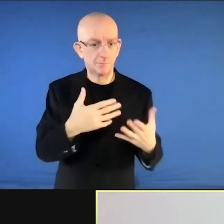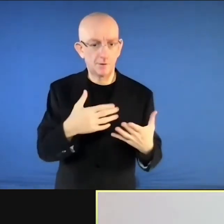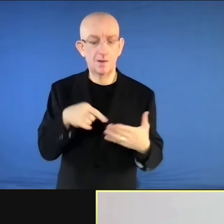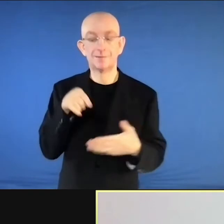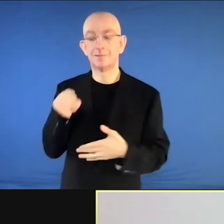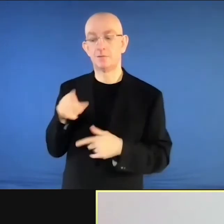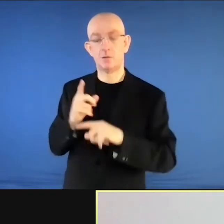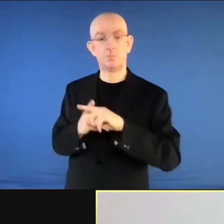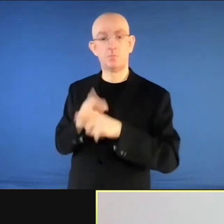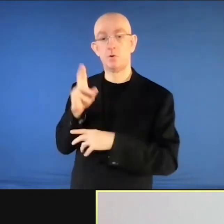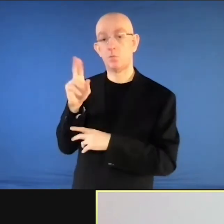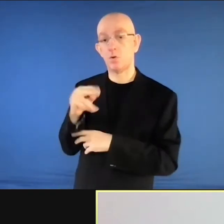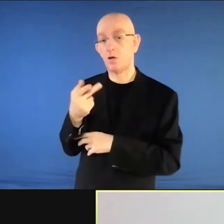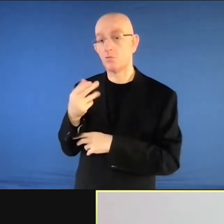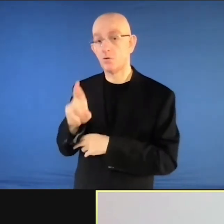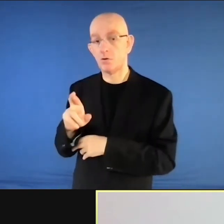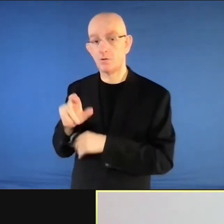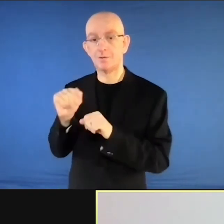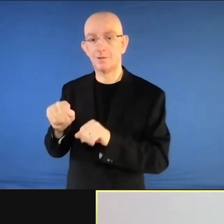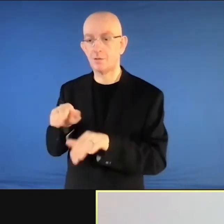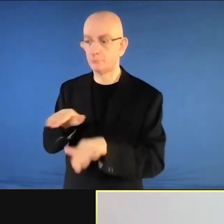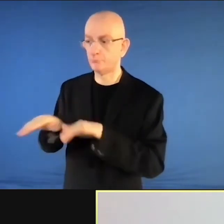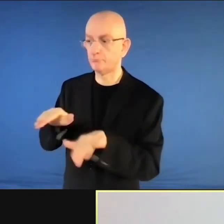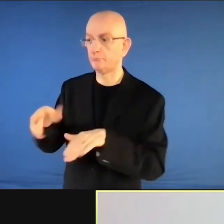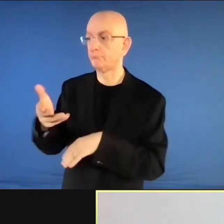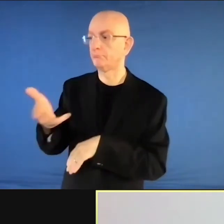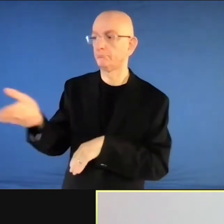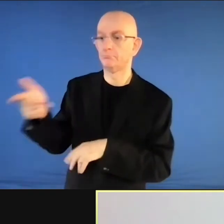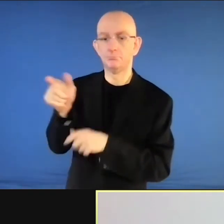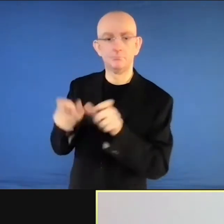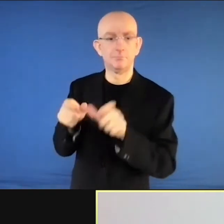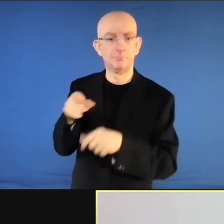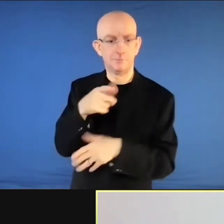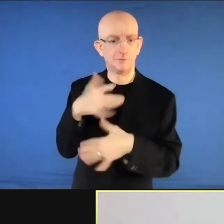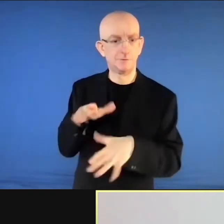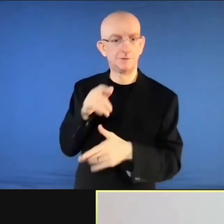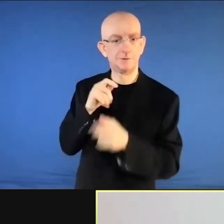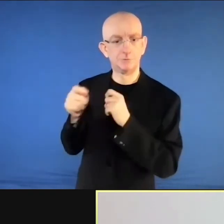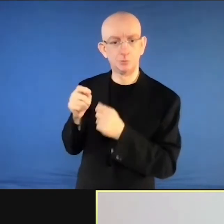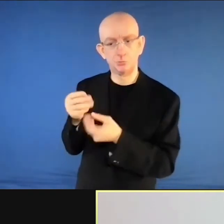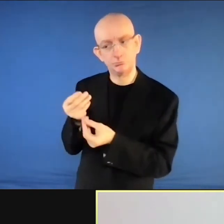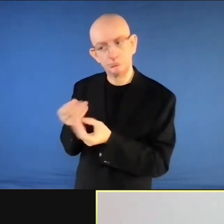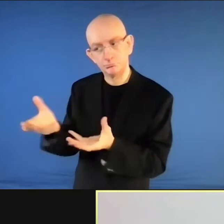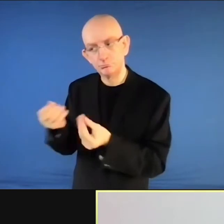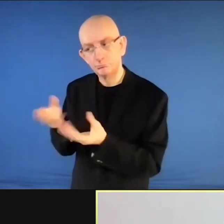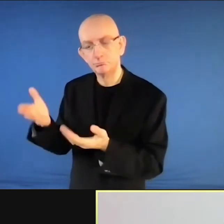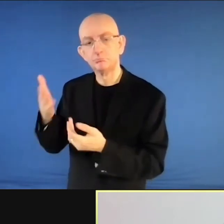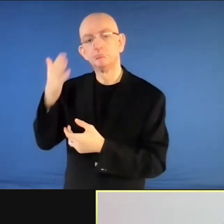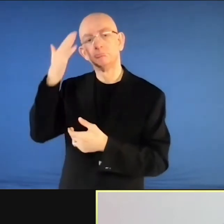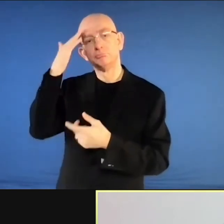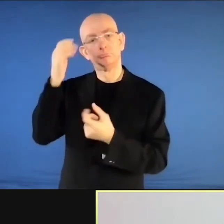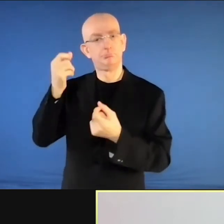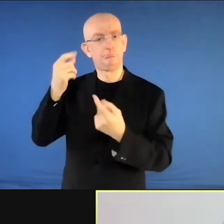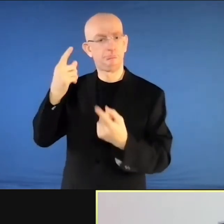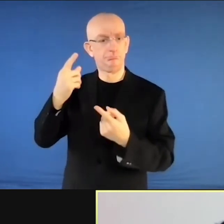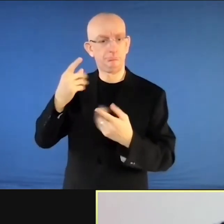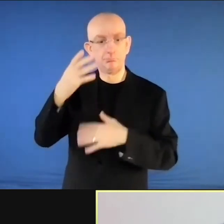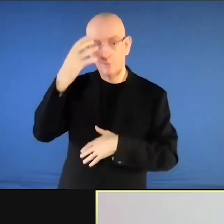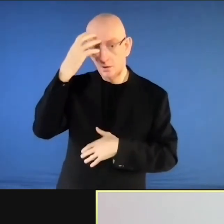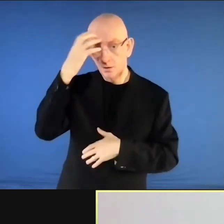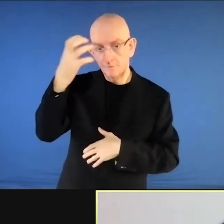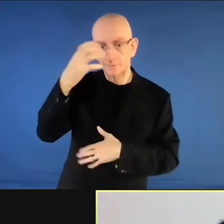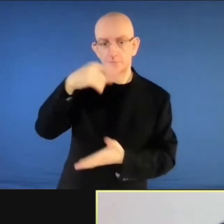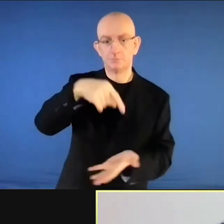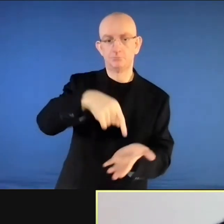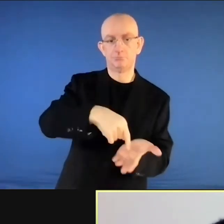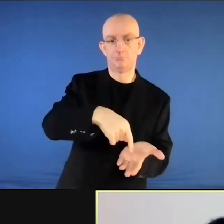sector called RAS. It is also possible for the researcher to pass the feedbacks through that through